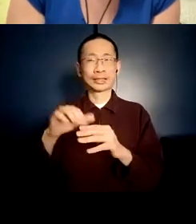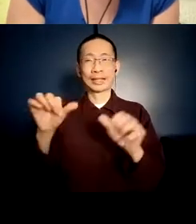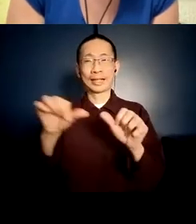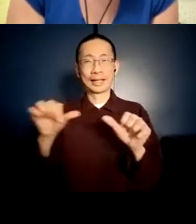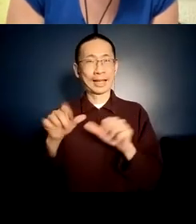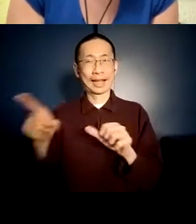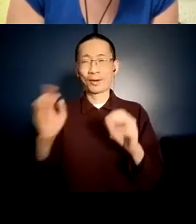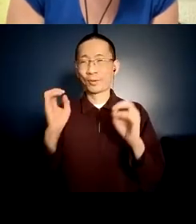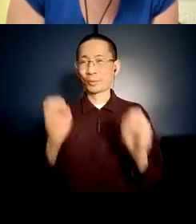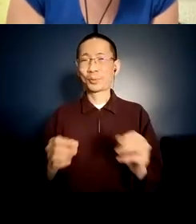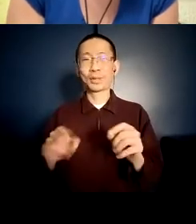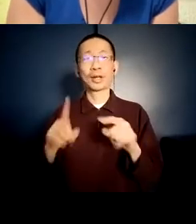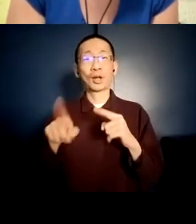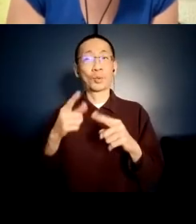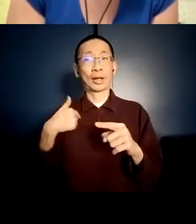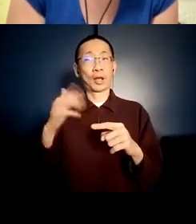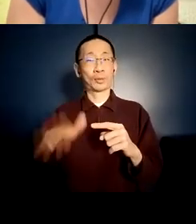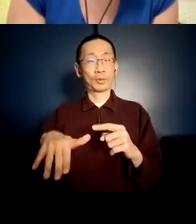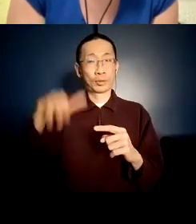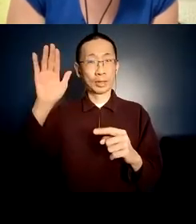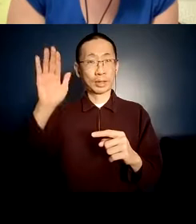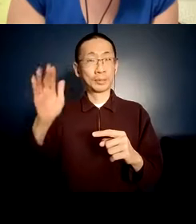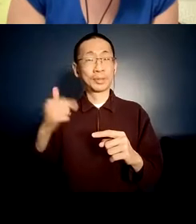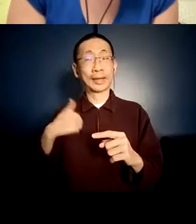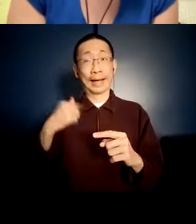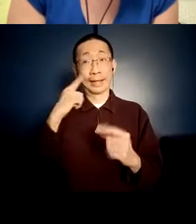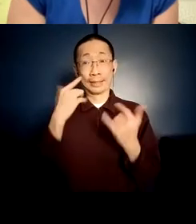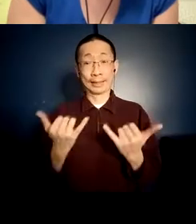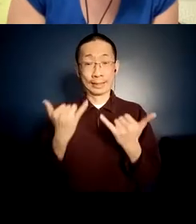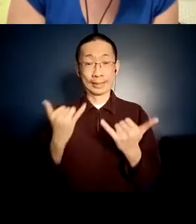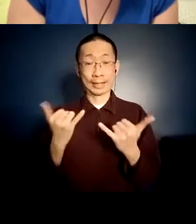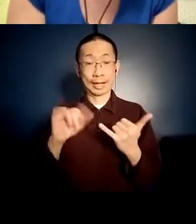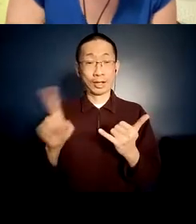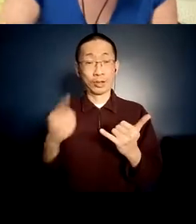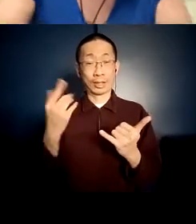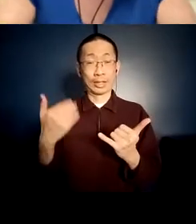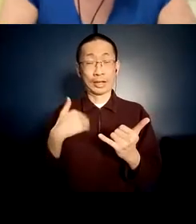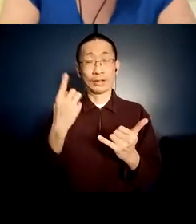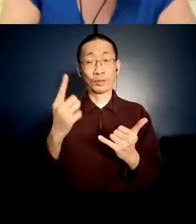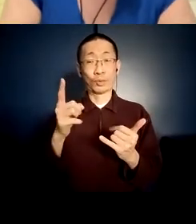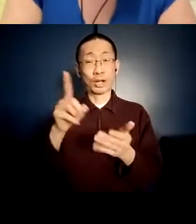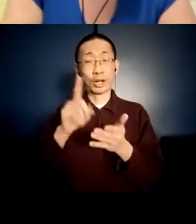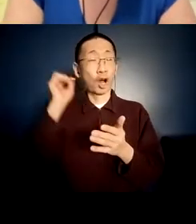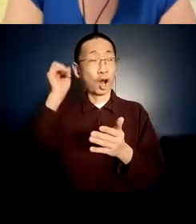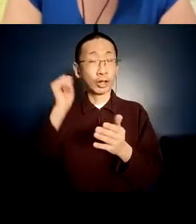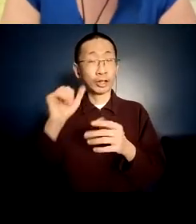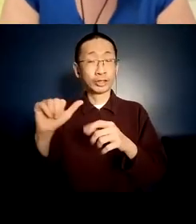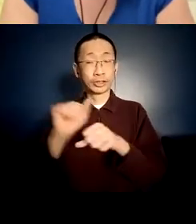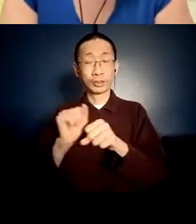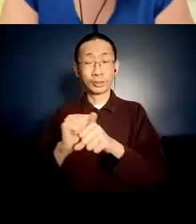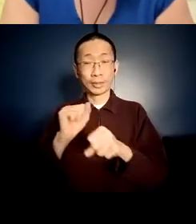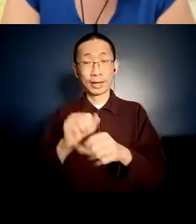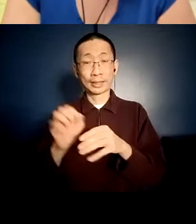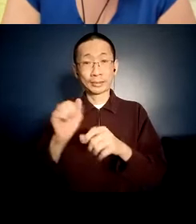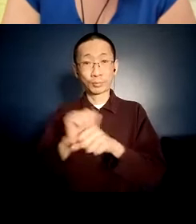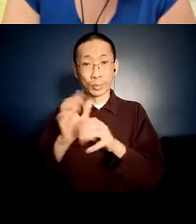all at the time that I was growing up. I think even now there is only one audiology practice in the region,